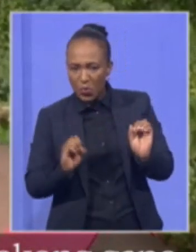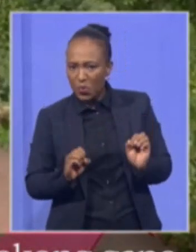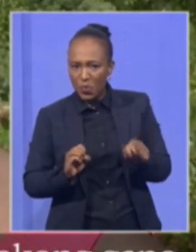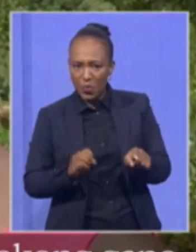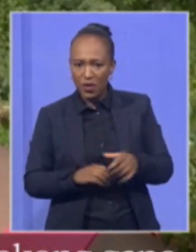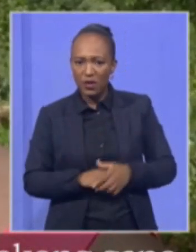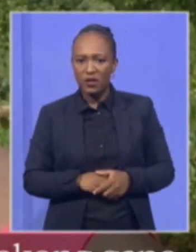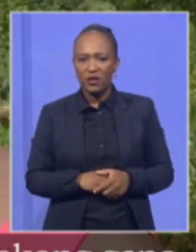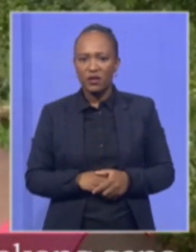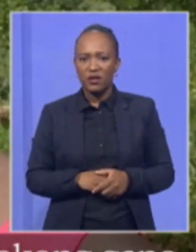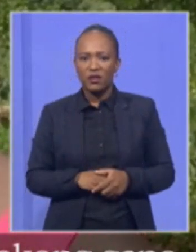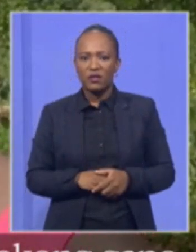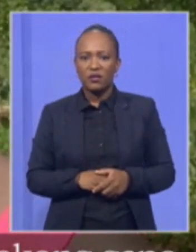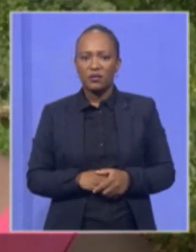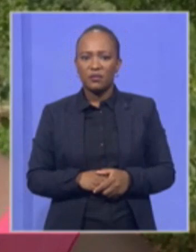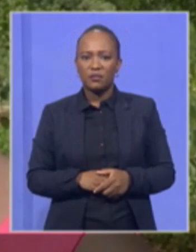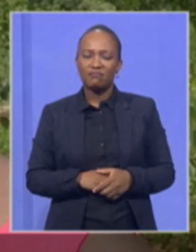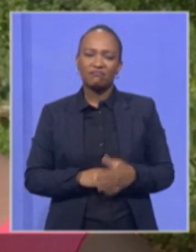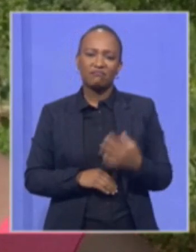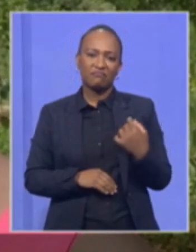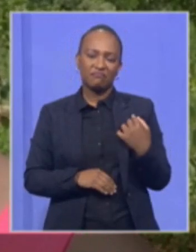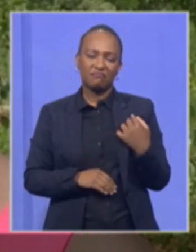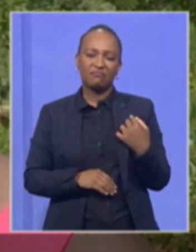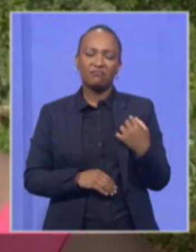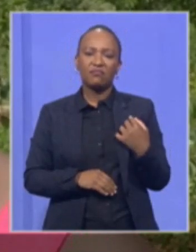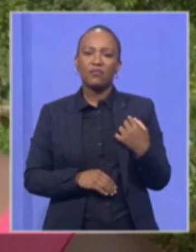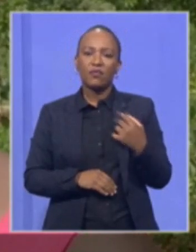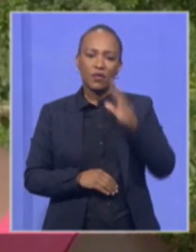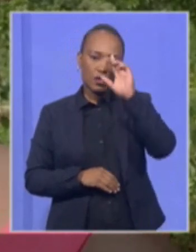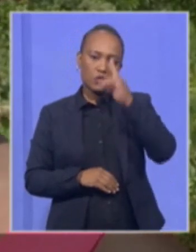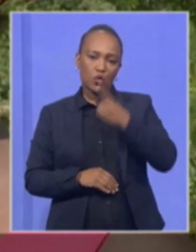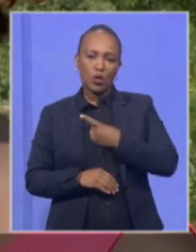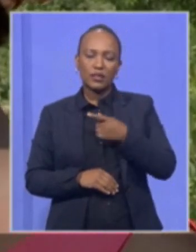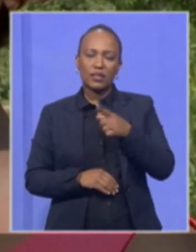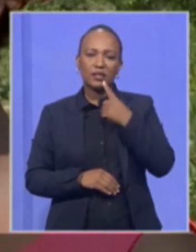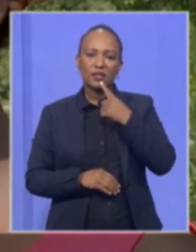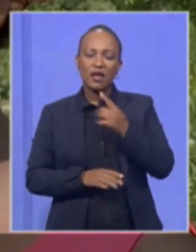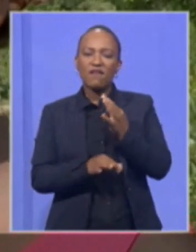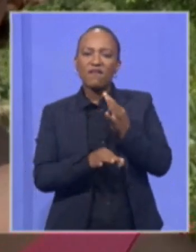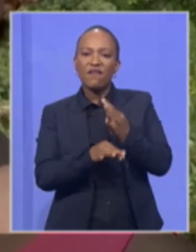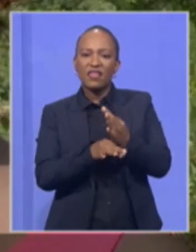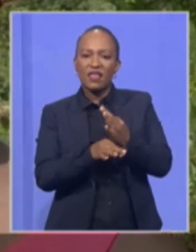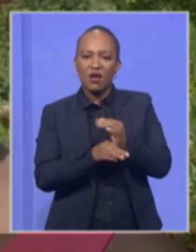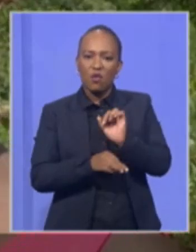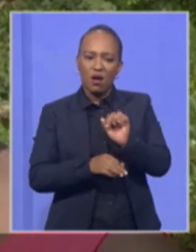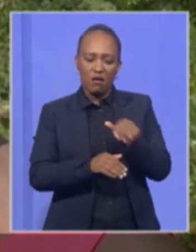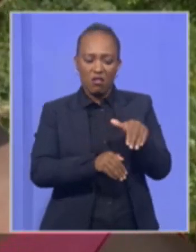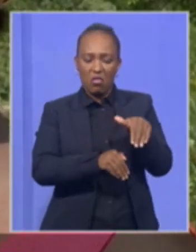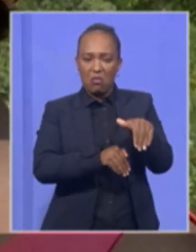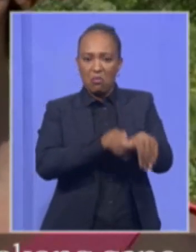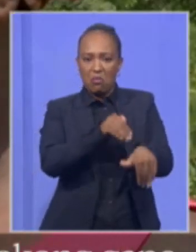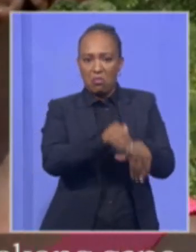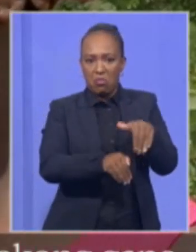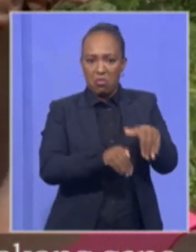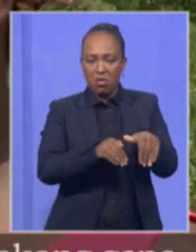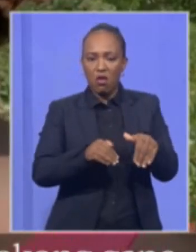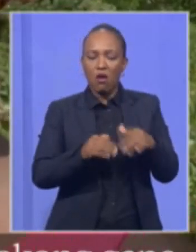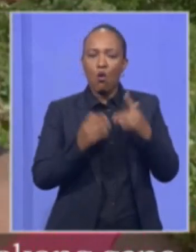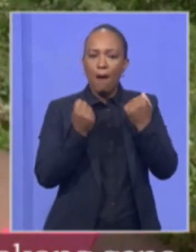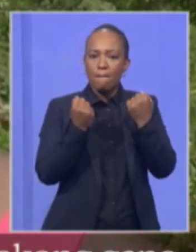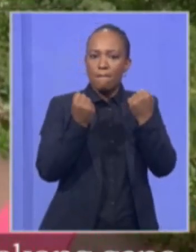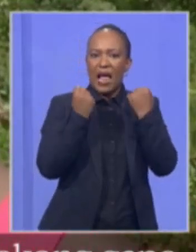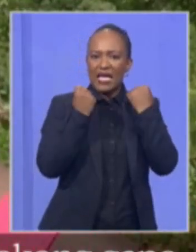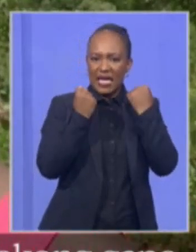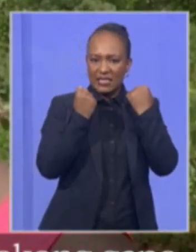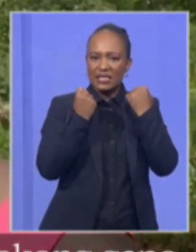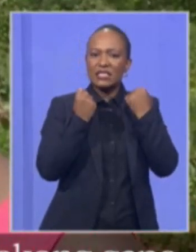memetela lapha ngasesibhedlela kwekuthi kunemathuna. Morodi wa ka o rile lebitla la tatago e be le epilwe. Lepayo leo re mmolokilego ka lona le